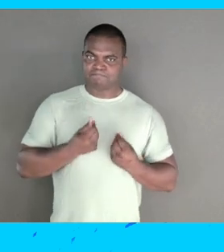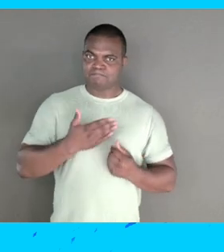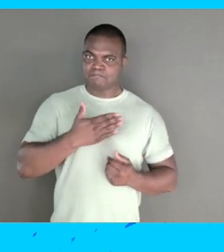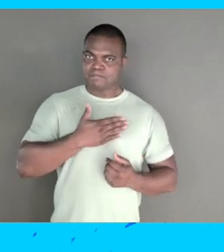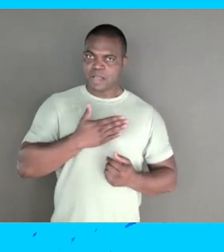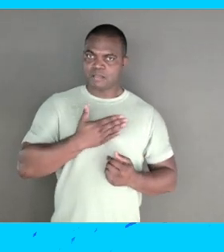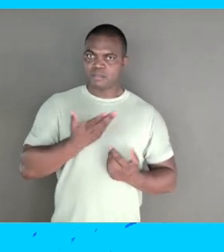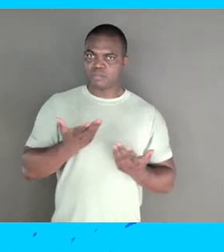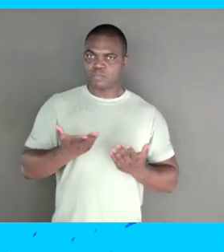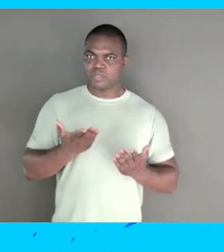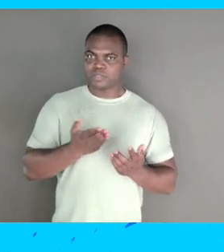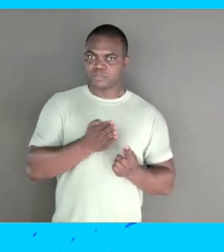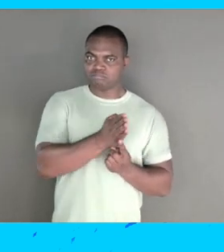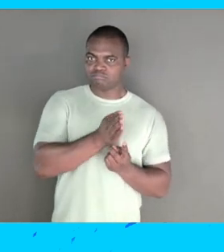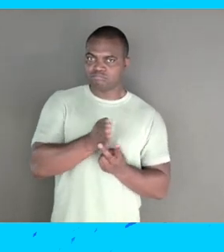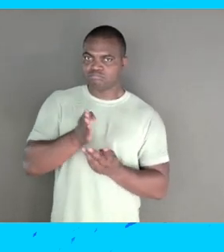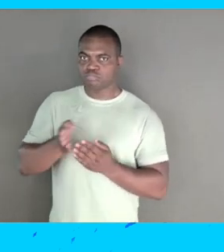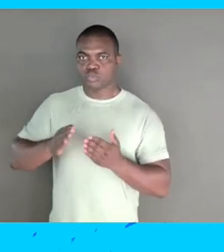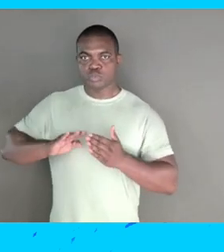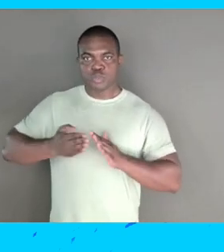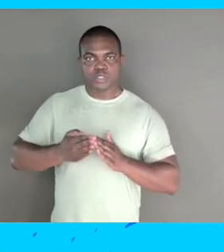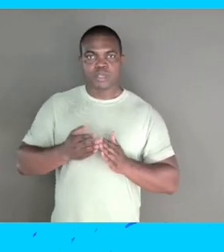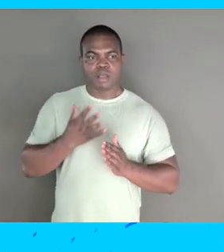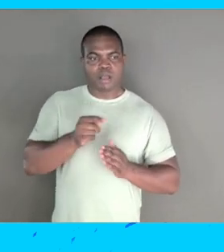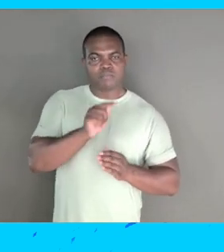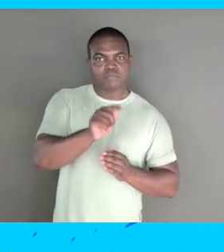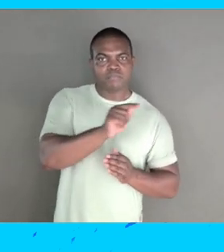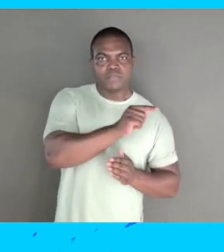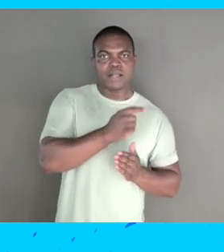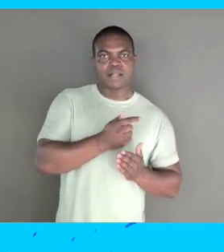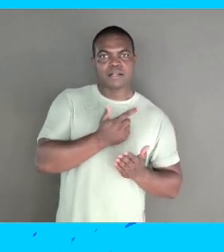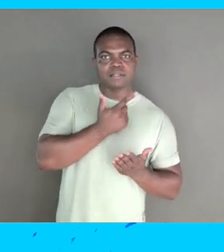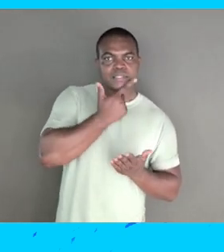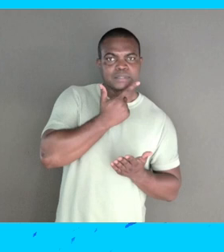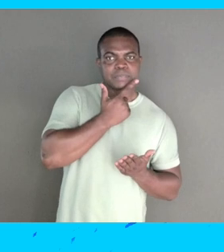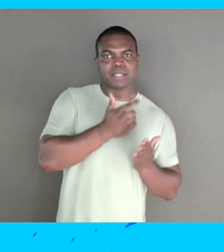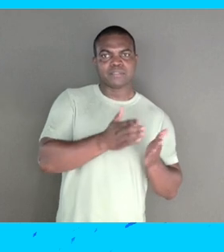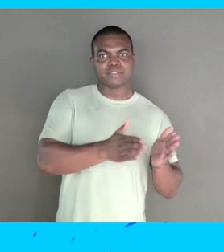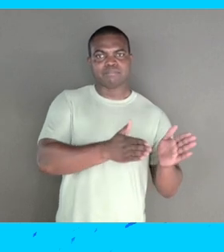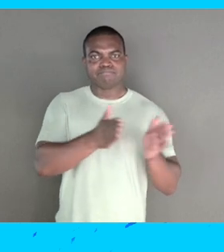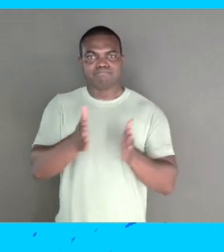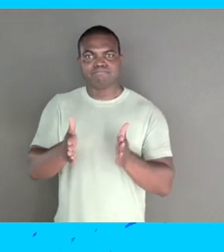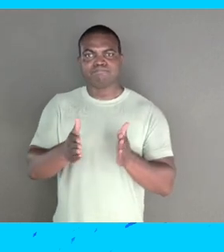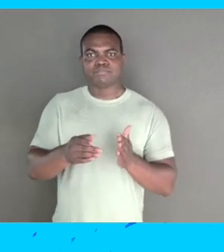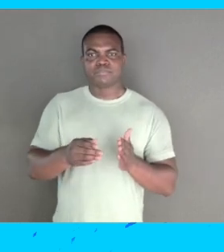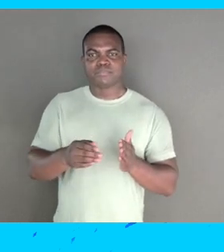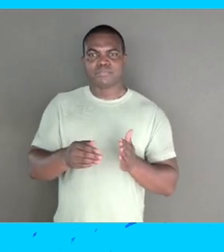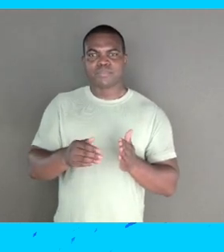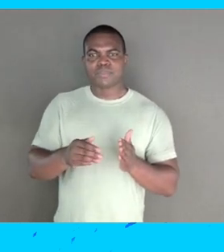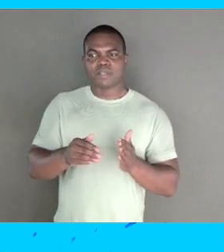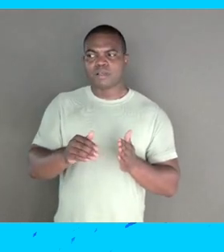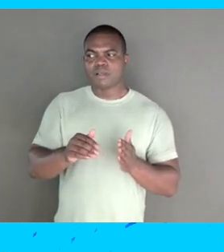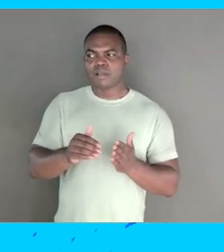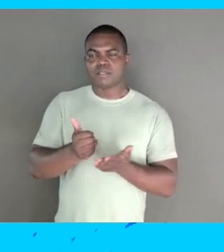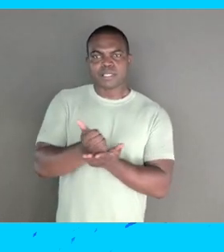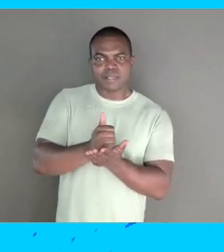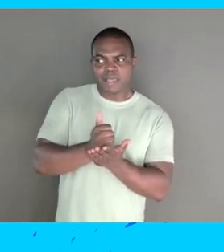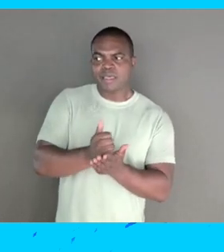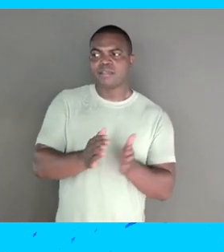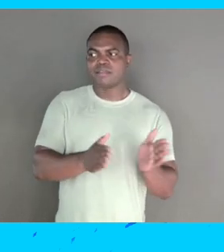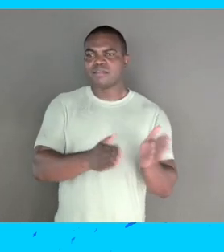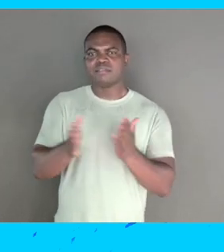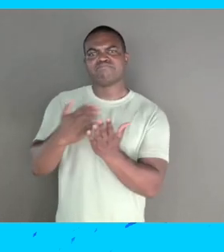asexuals, there were gay, like the whole spectrum. So this was an amazing opportunity. And also